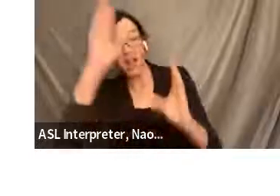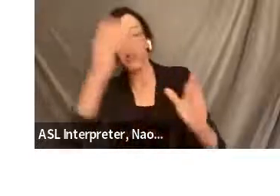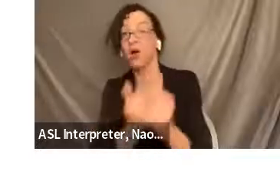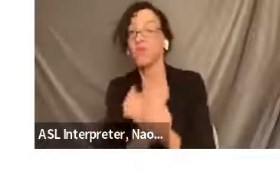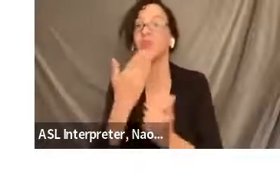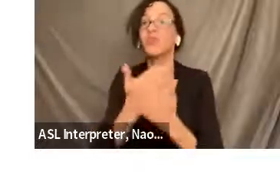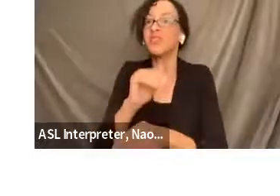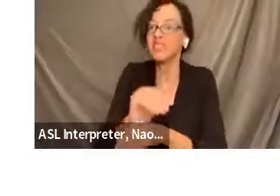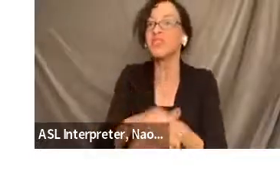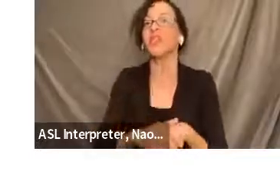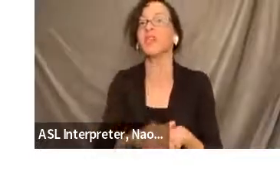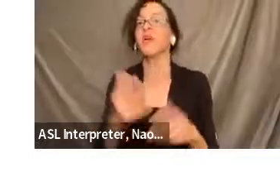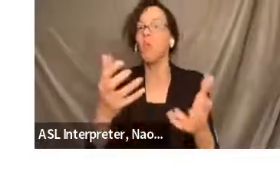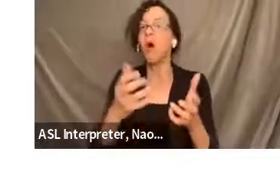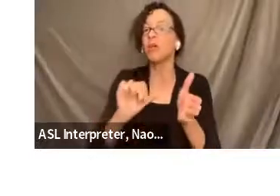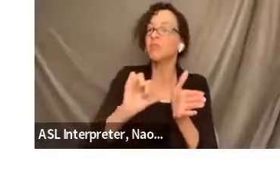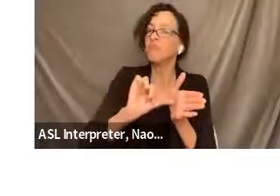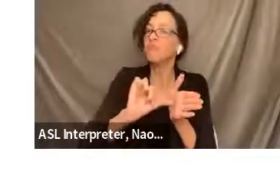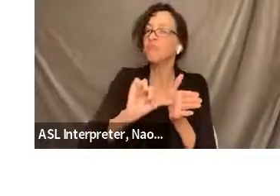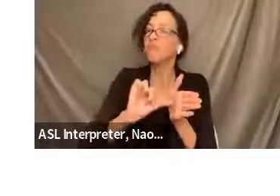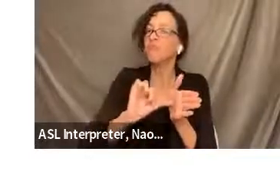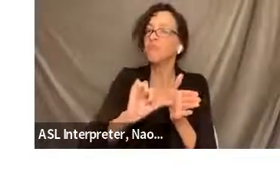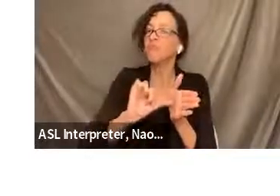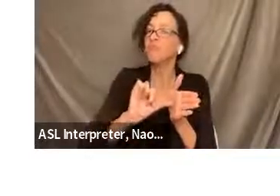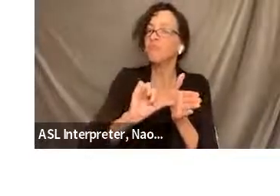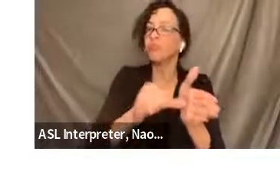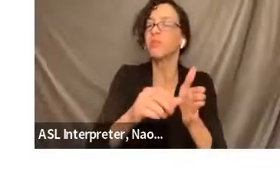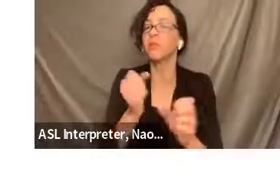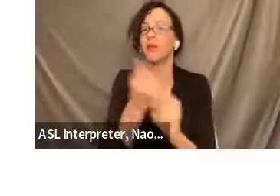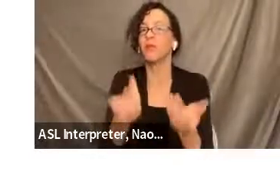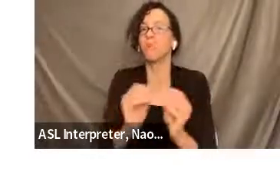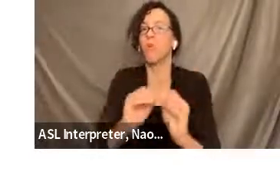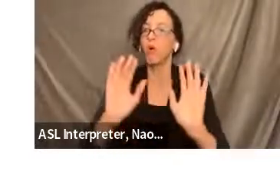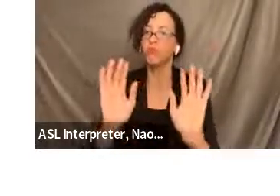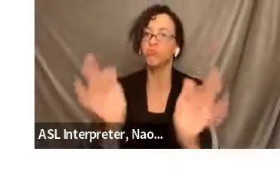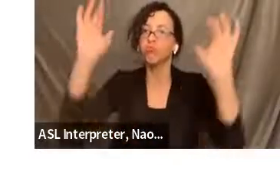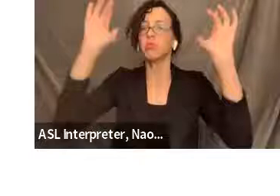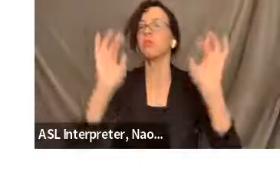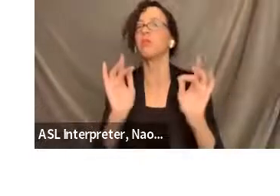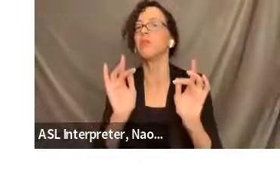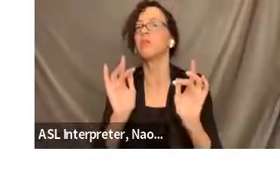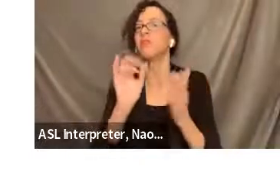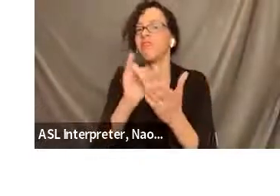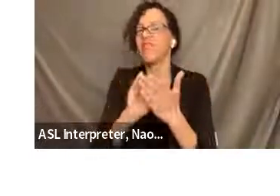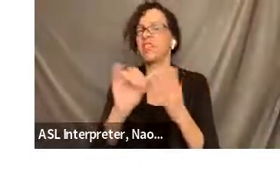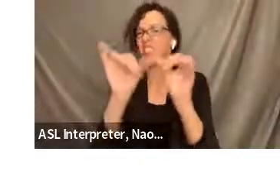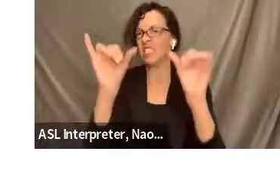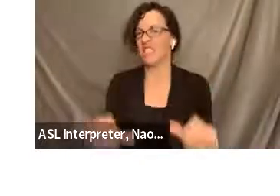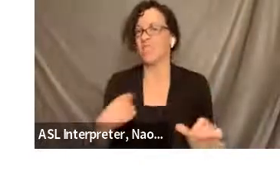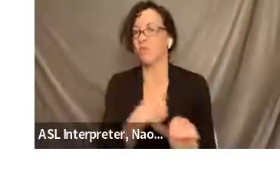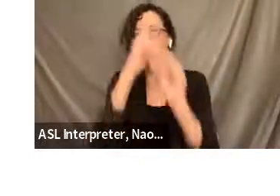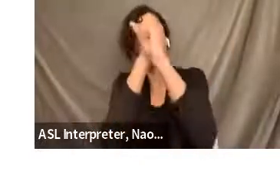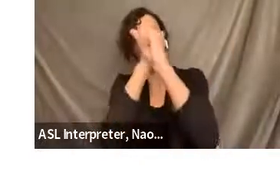illuminate the Envision system that Director McFadden just outlined, we give one example. An individual